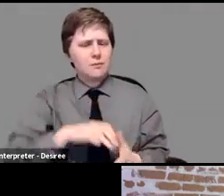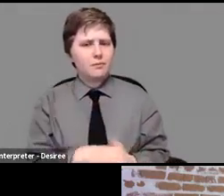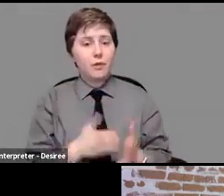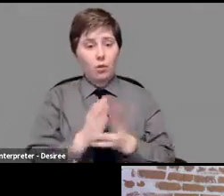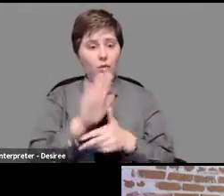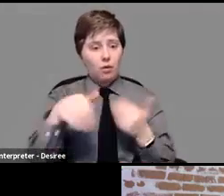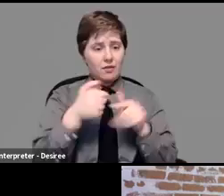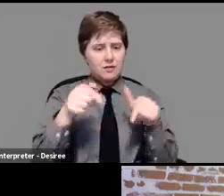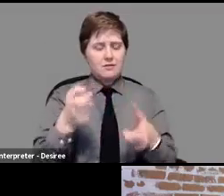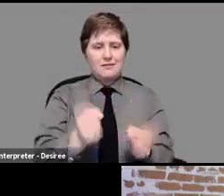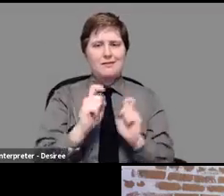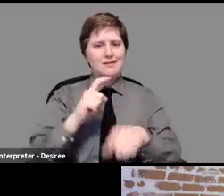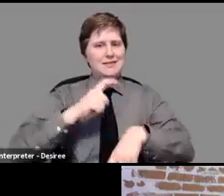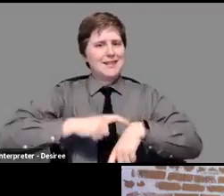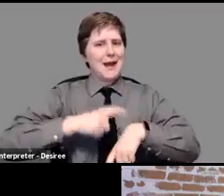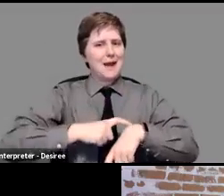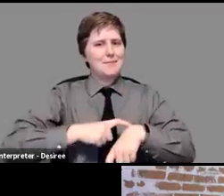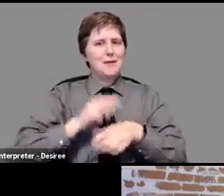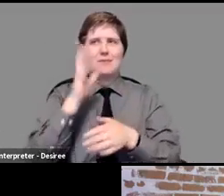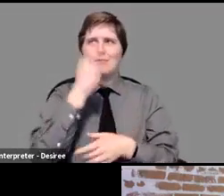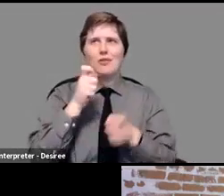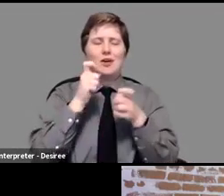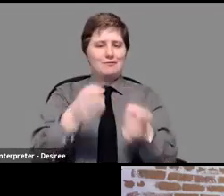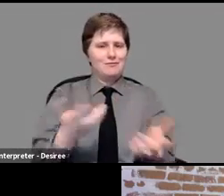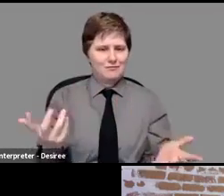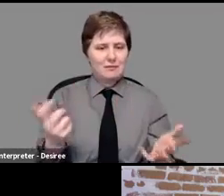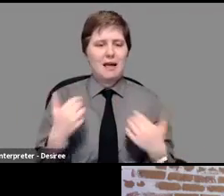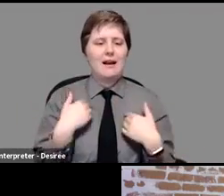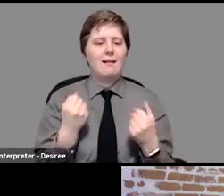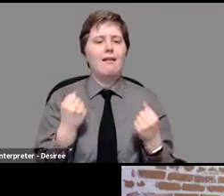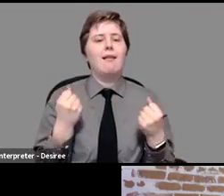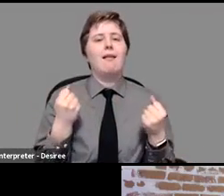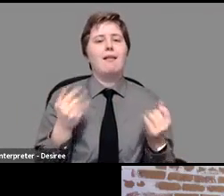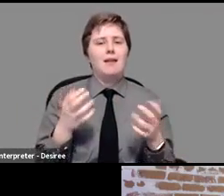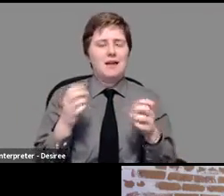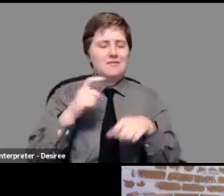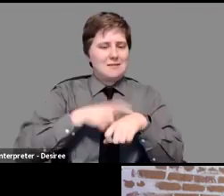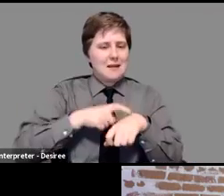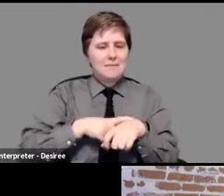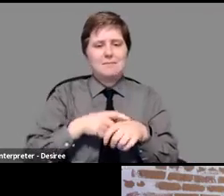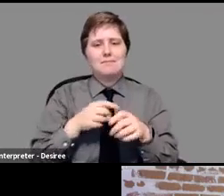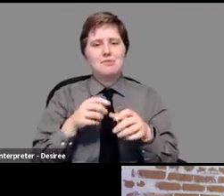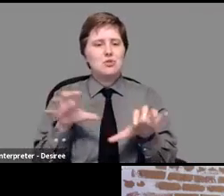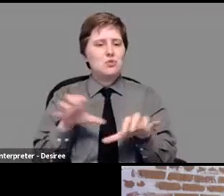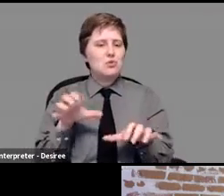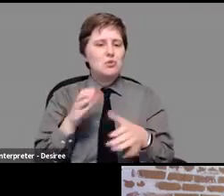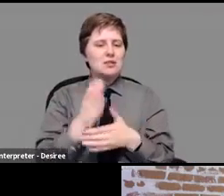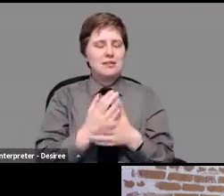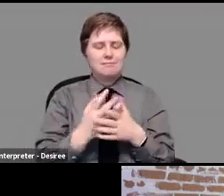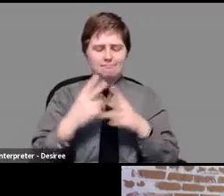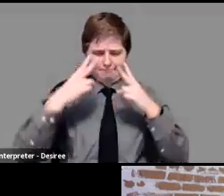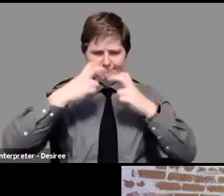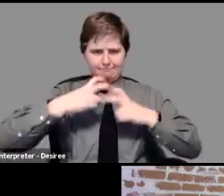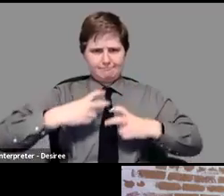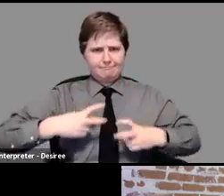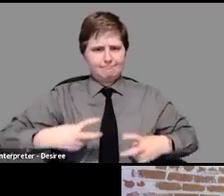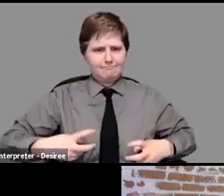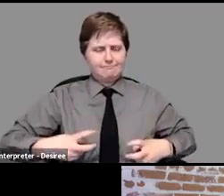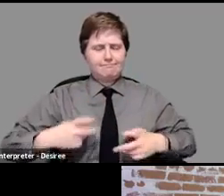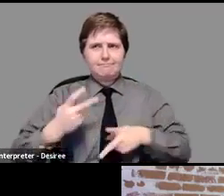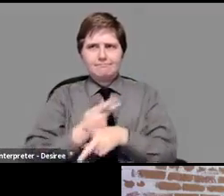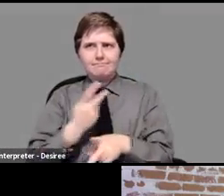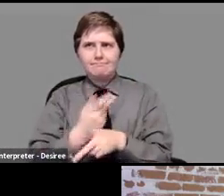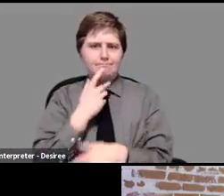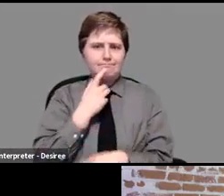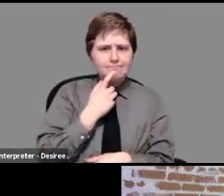been given the gift of time. And I've had a lot of chances to kind of do some introspection and figure out